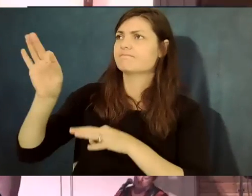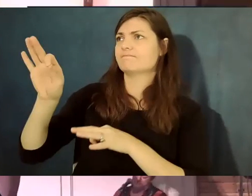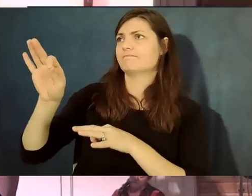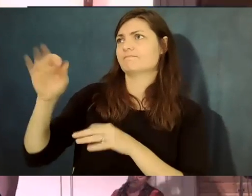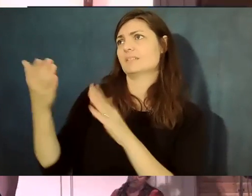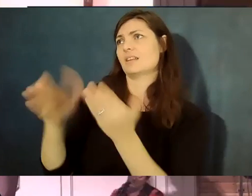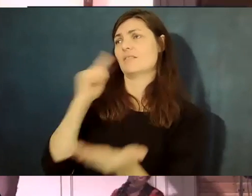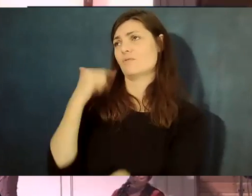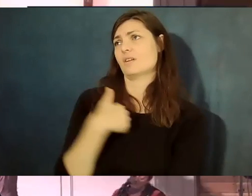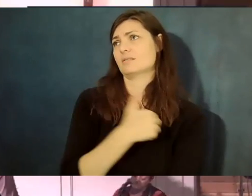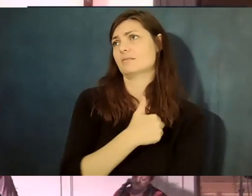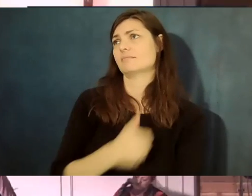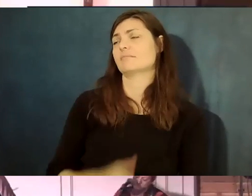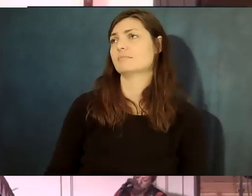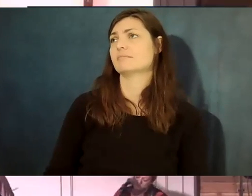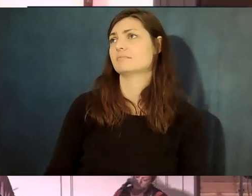Every